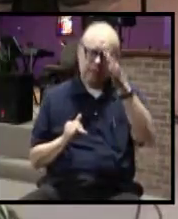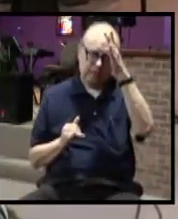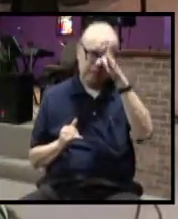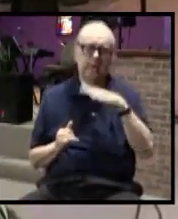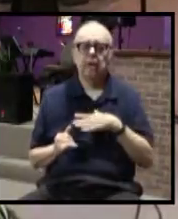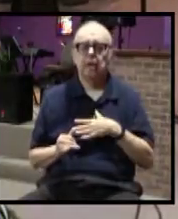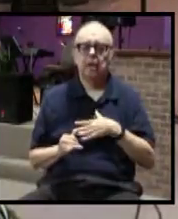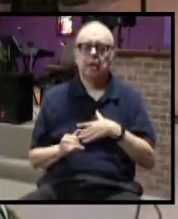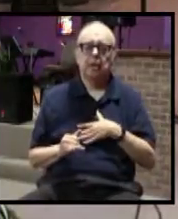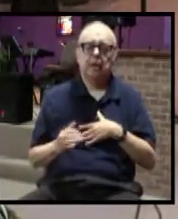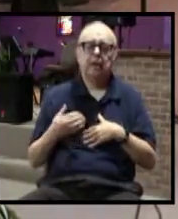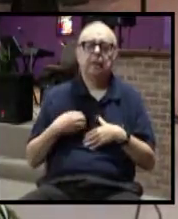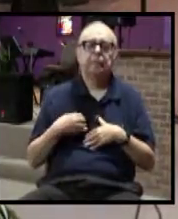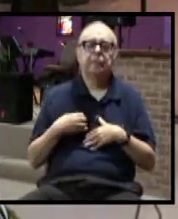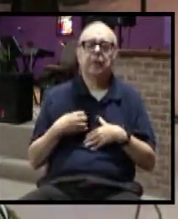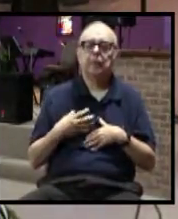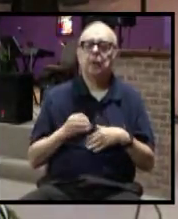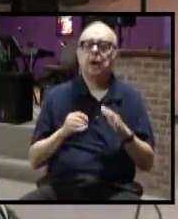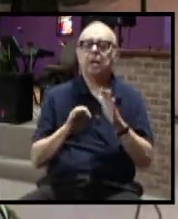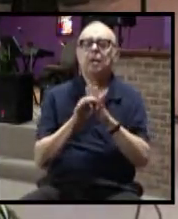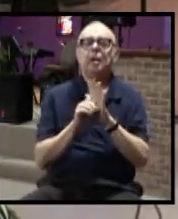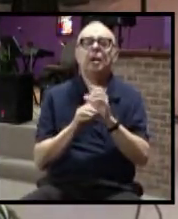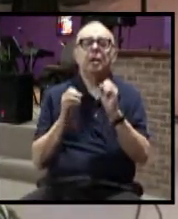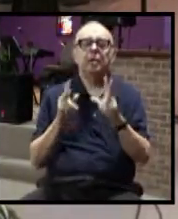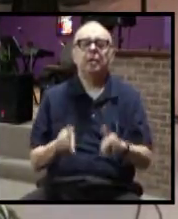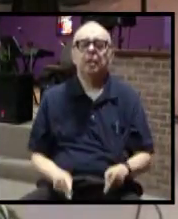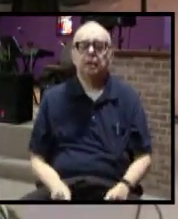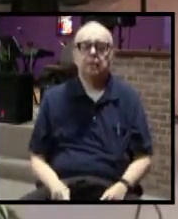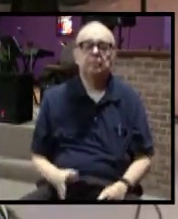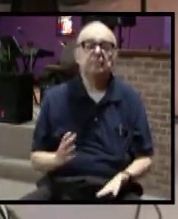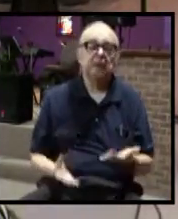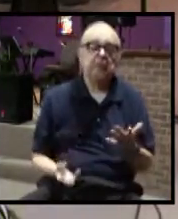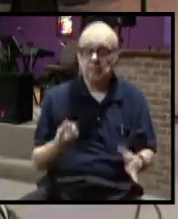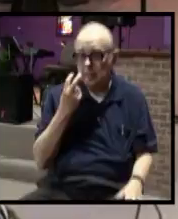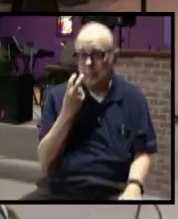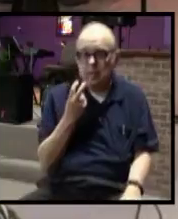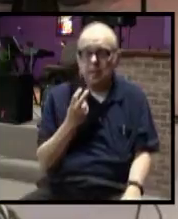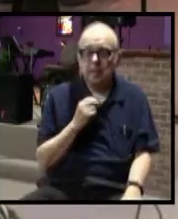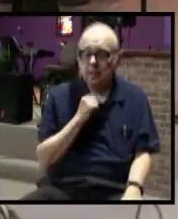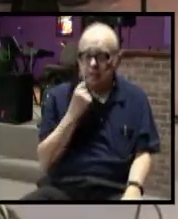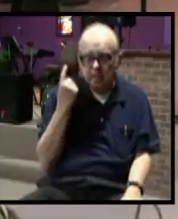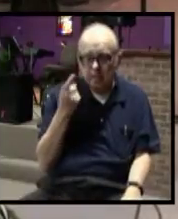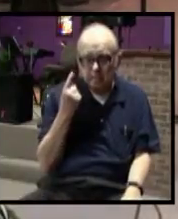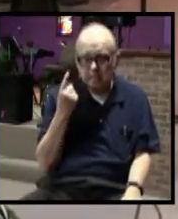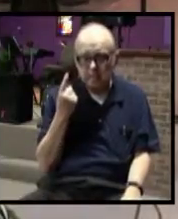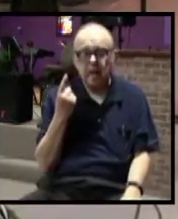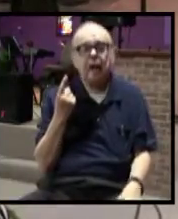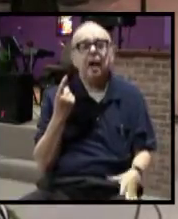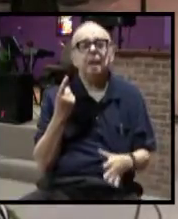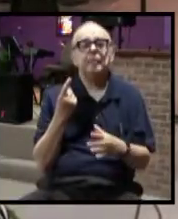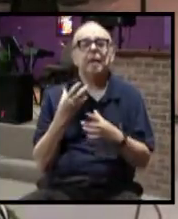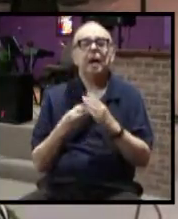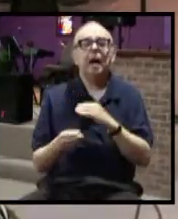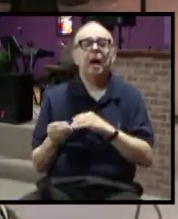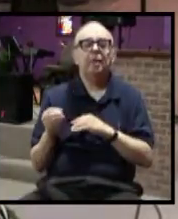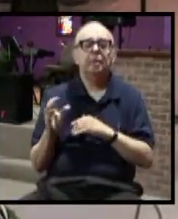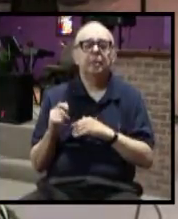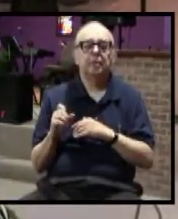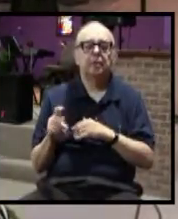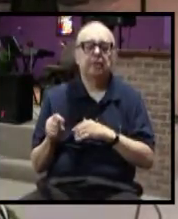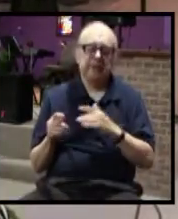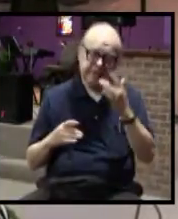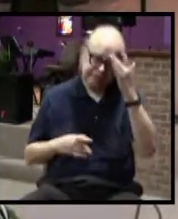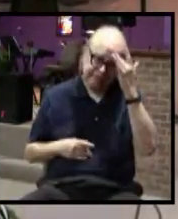this guy was a leper. Now, you could have been blind and you were not considered an outcast.